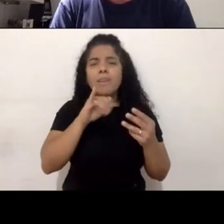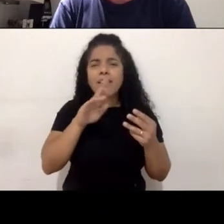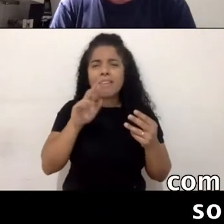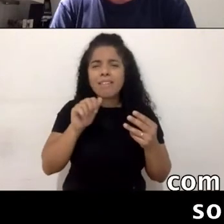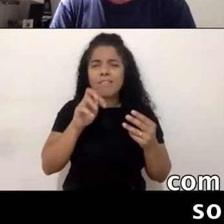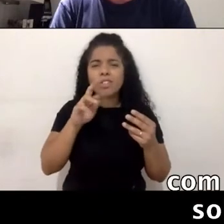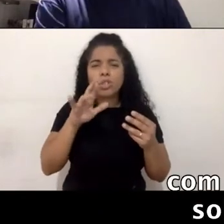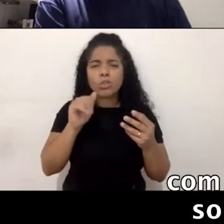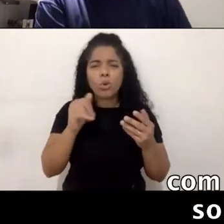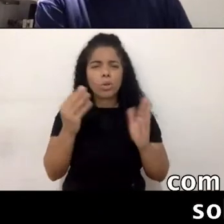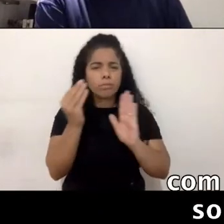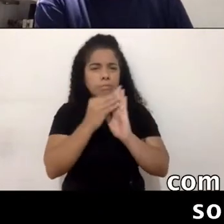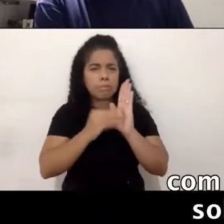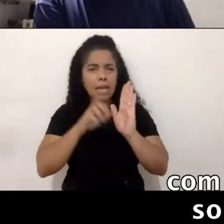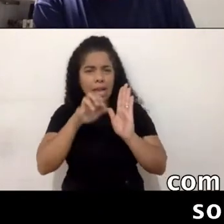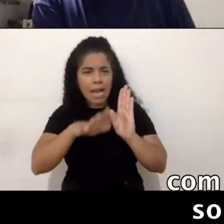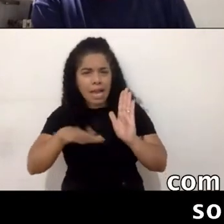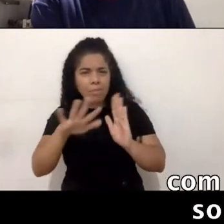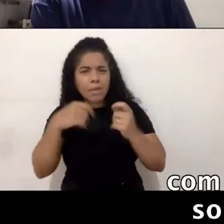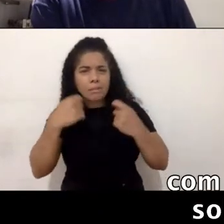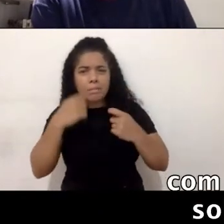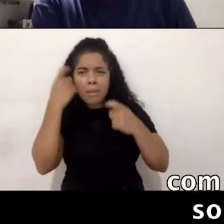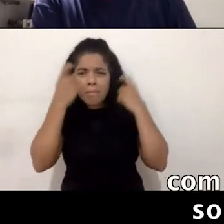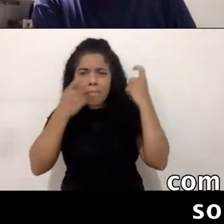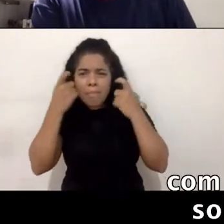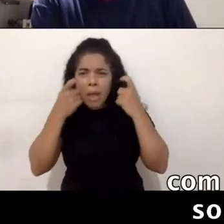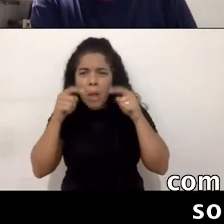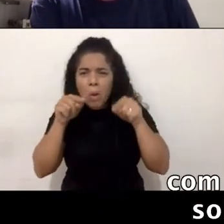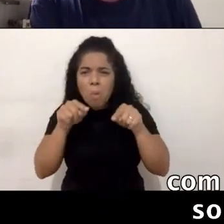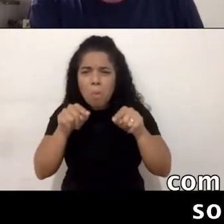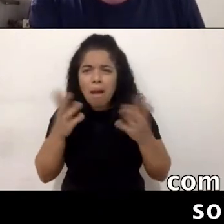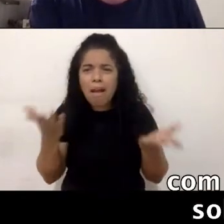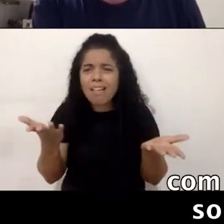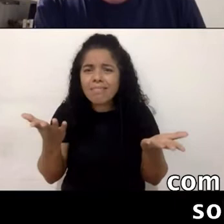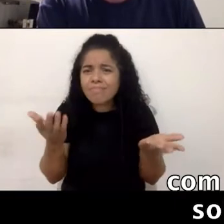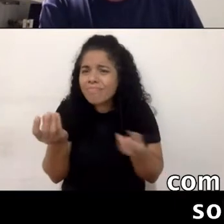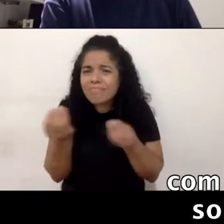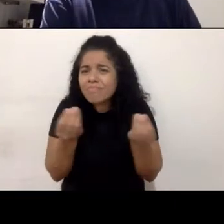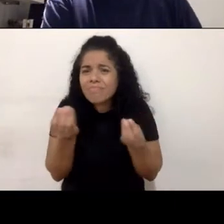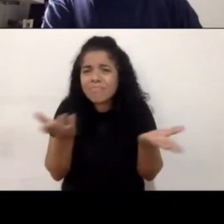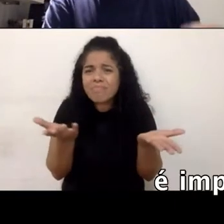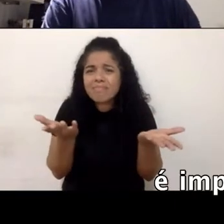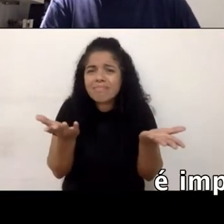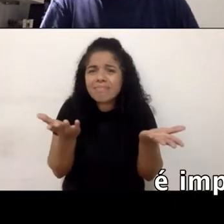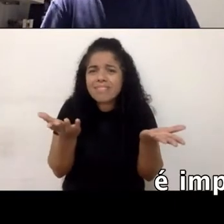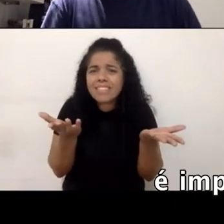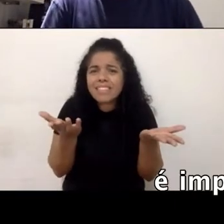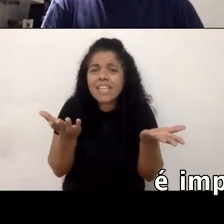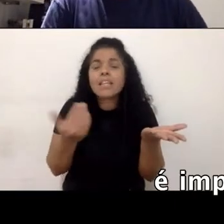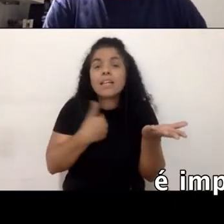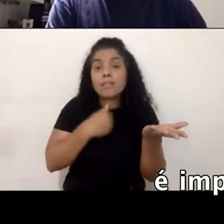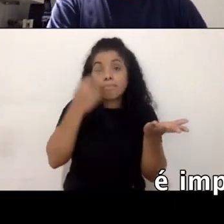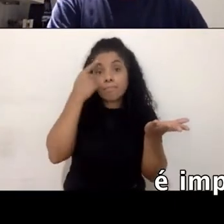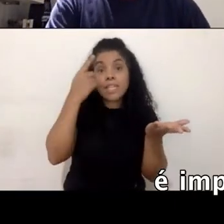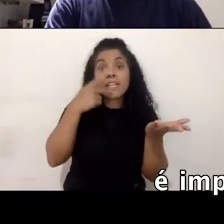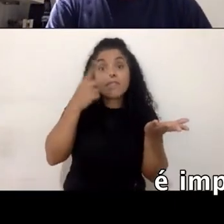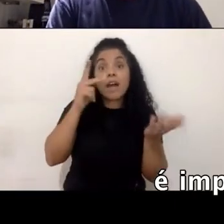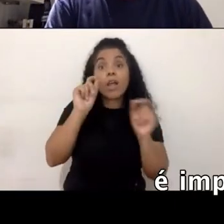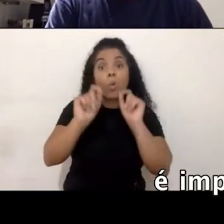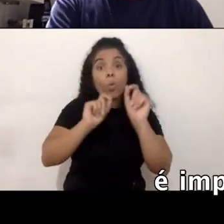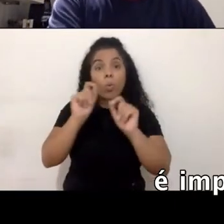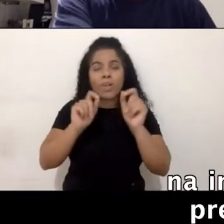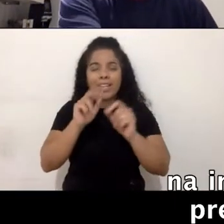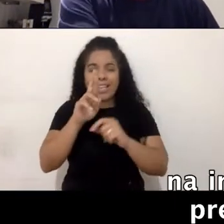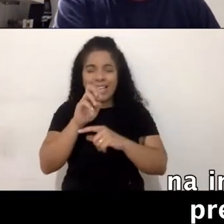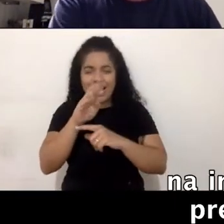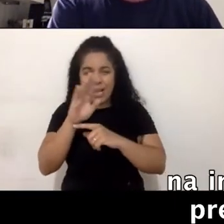think drawing on and building on what Rebecca was talking about with evolutionary architecture, it's quite important to think about the fact that your entire